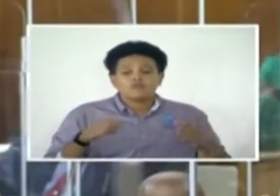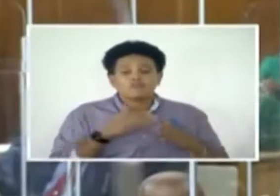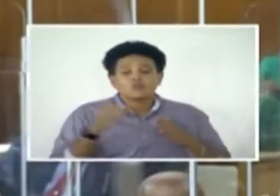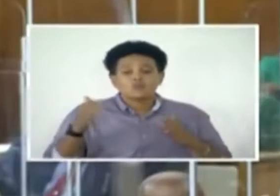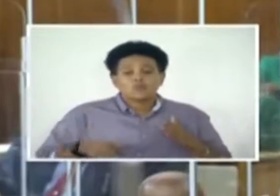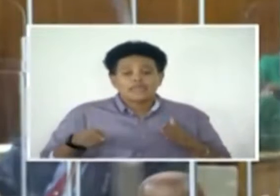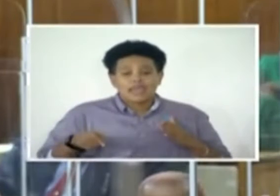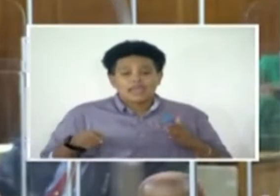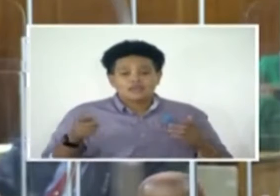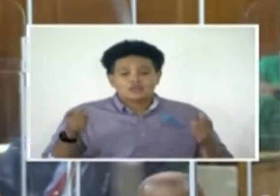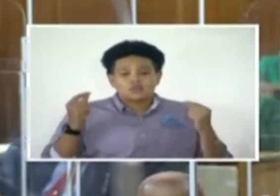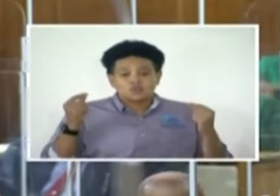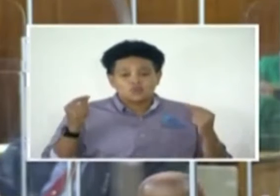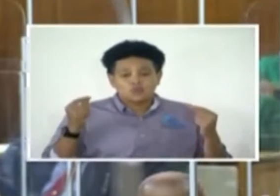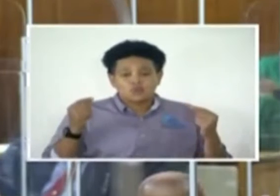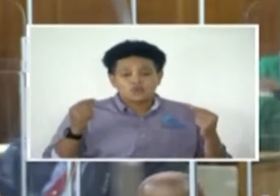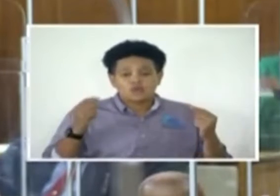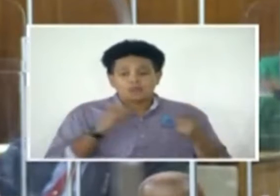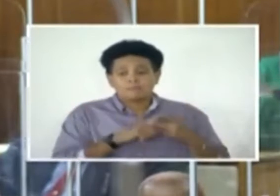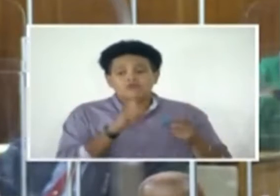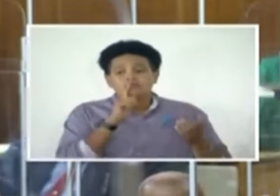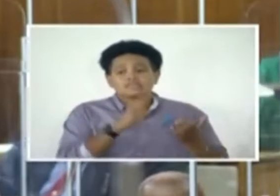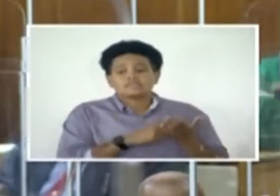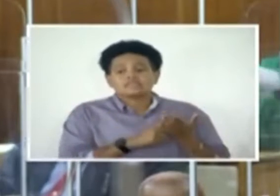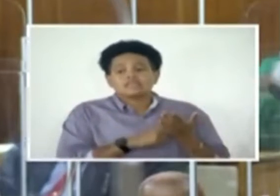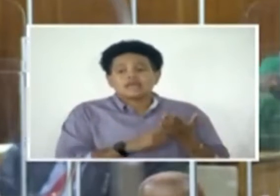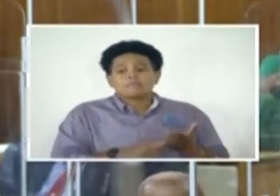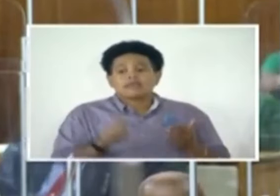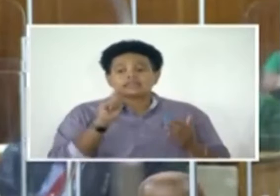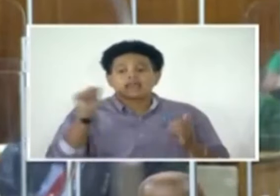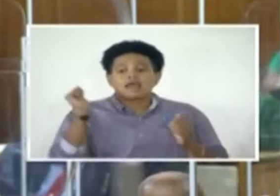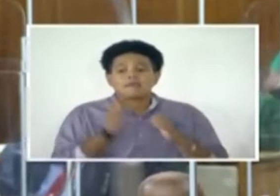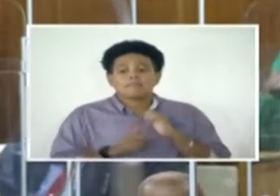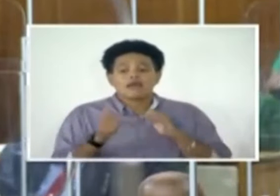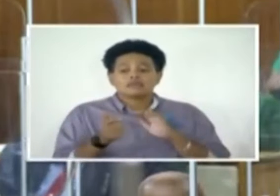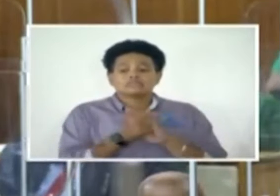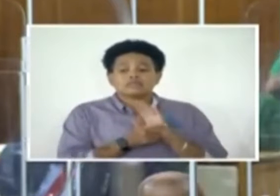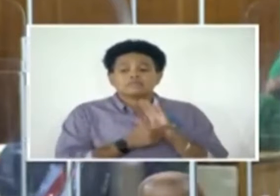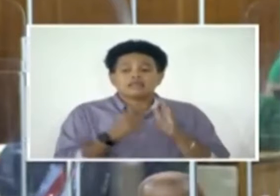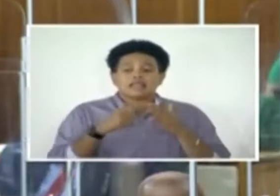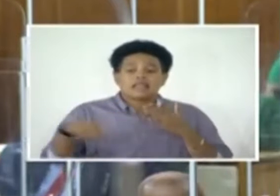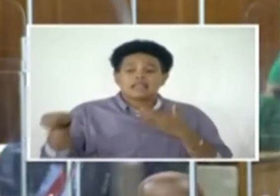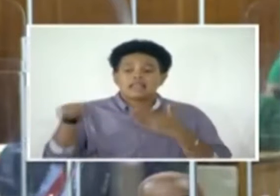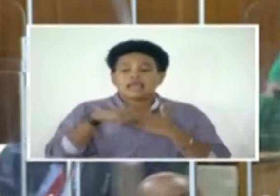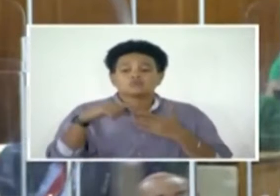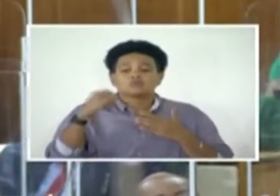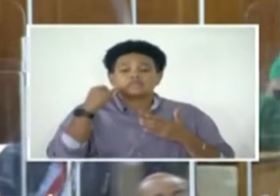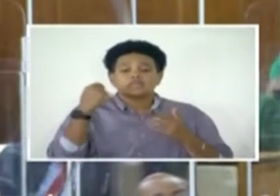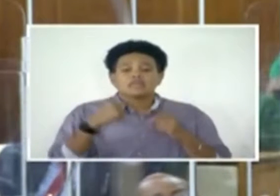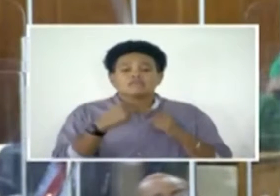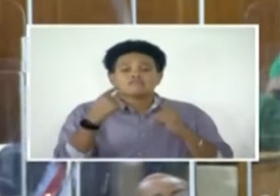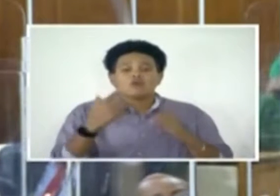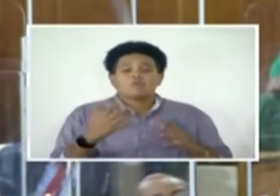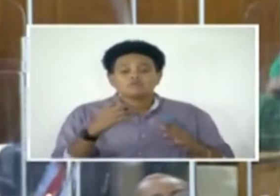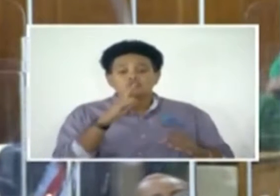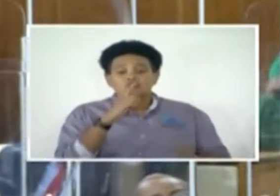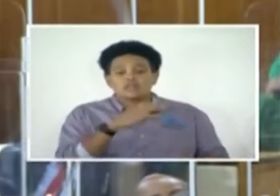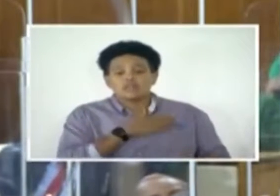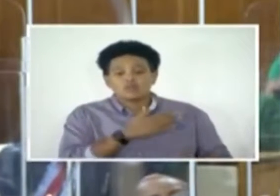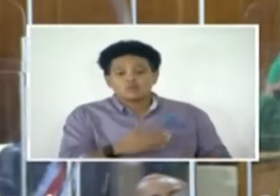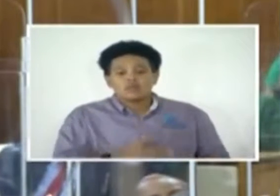And debate and pass the bill next week if the opposition is willing.